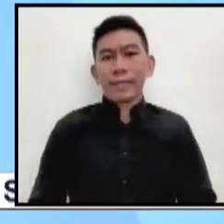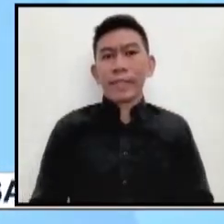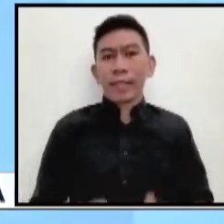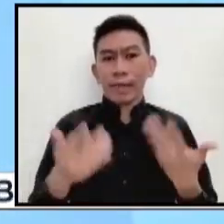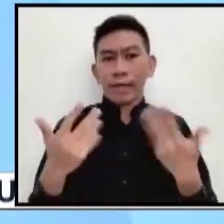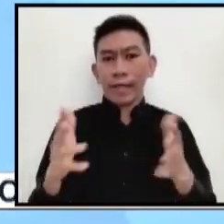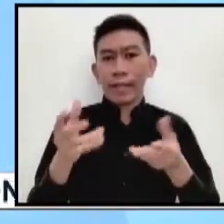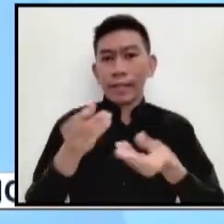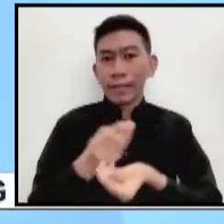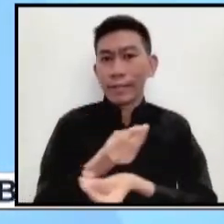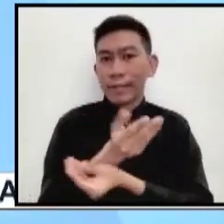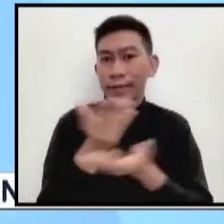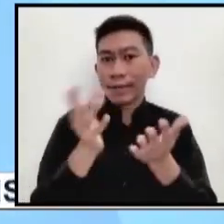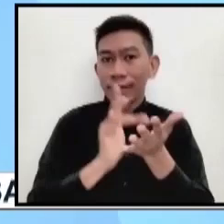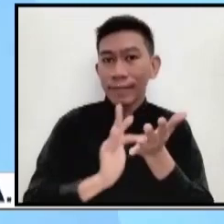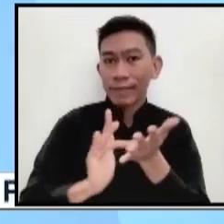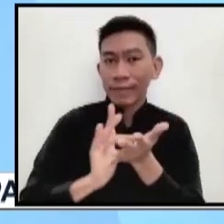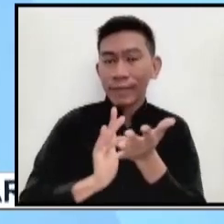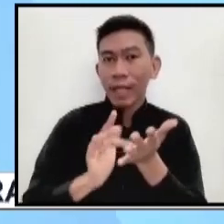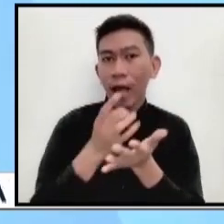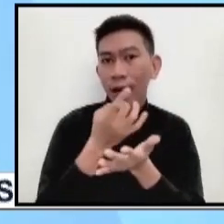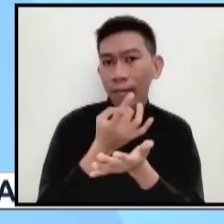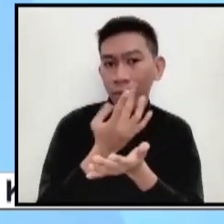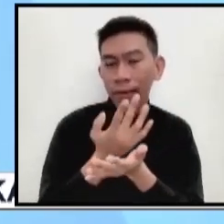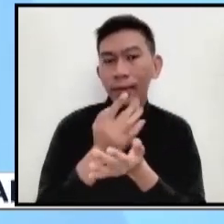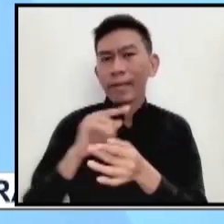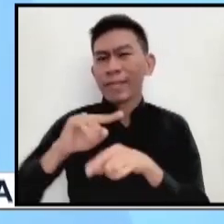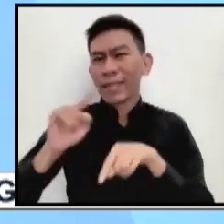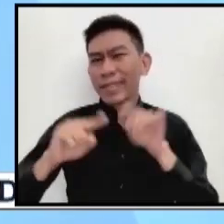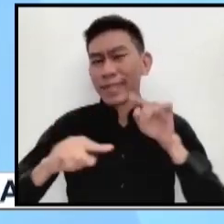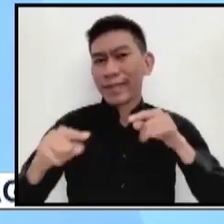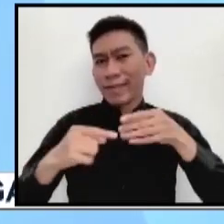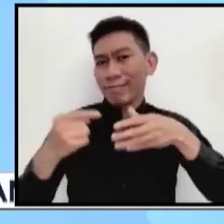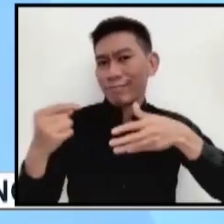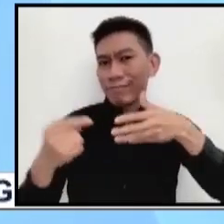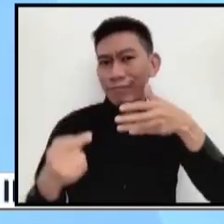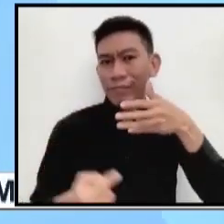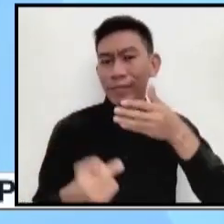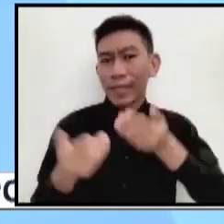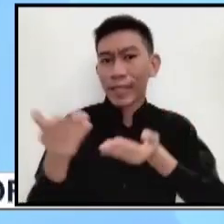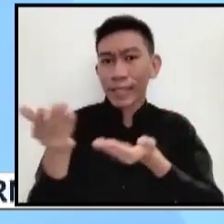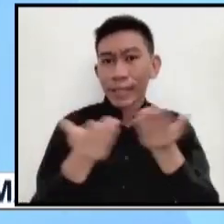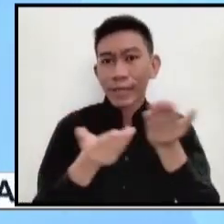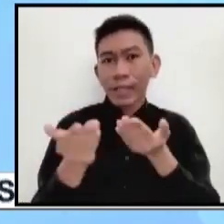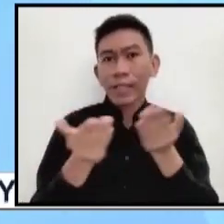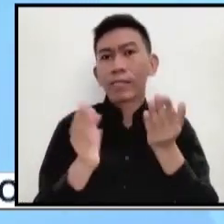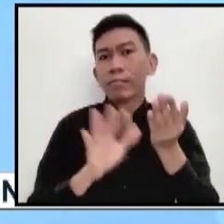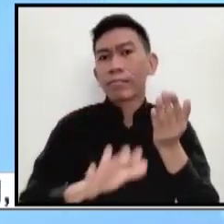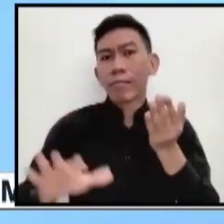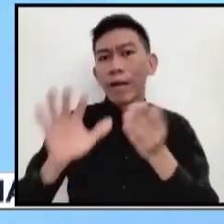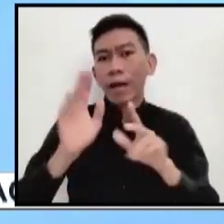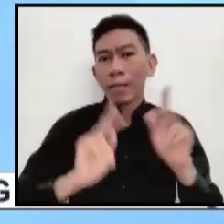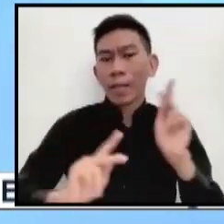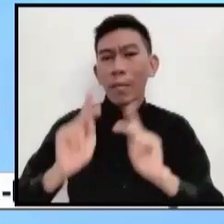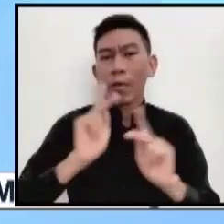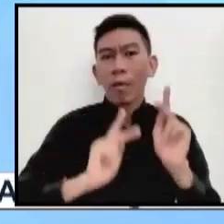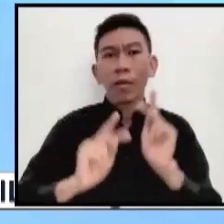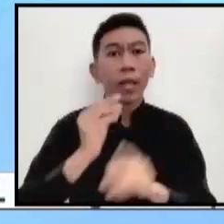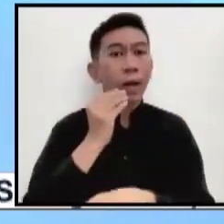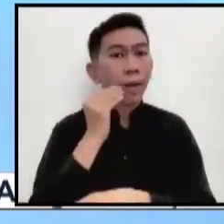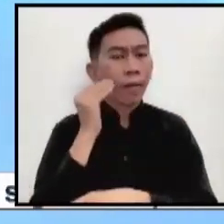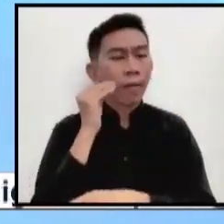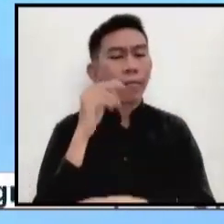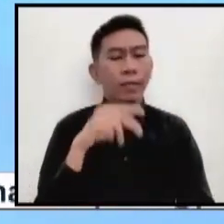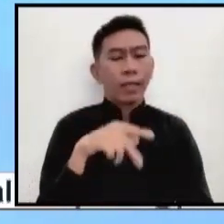medicines and all kinds of services sa mga residente ng Paco, Manila. And they are very appreciative and